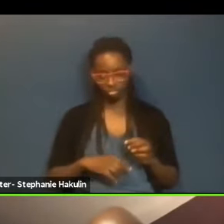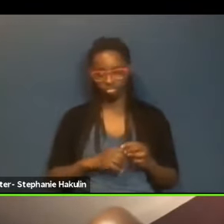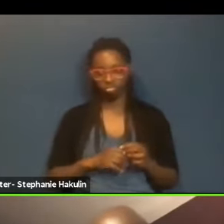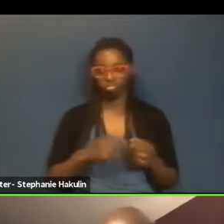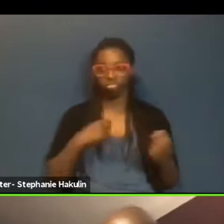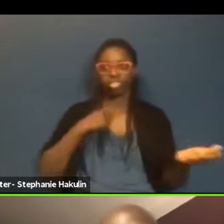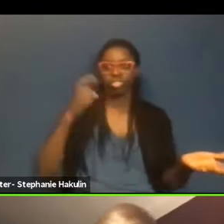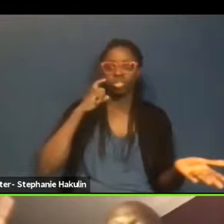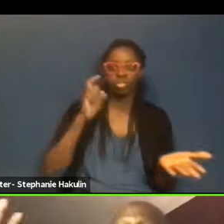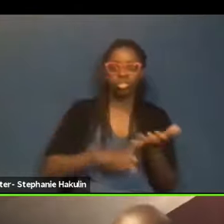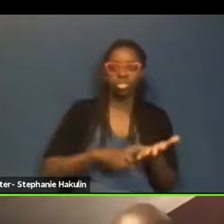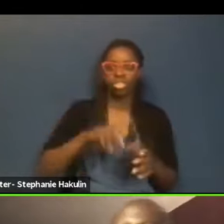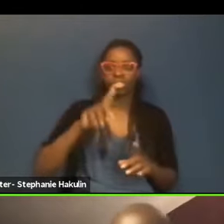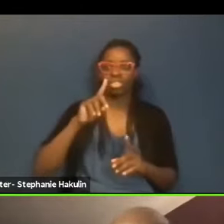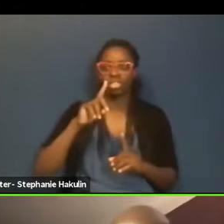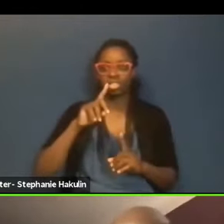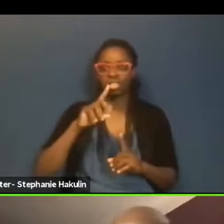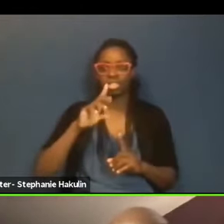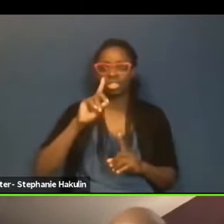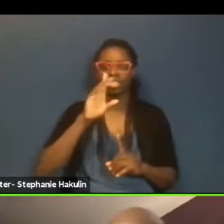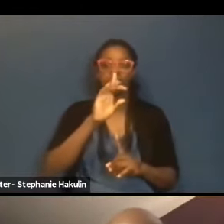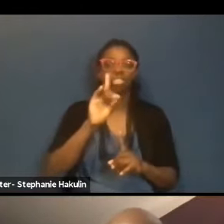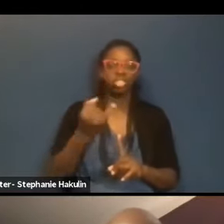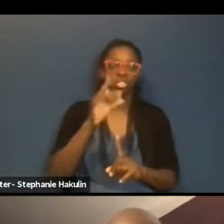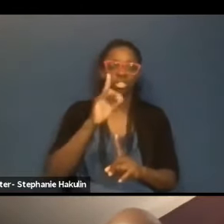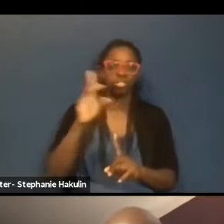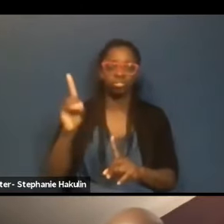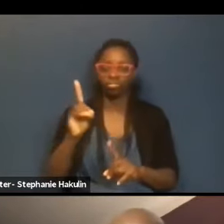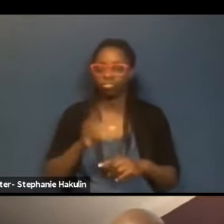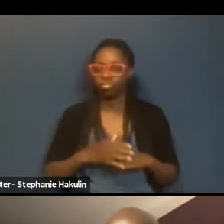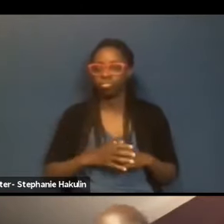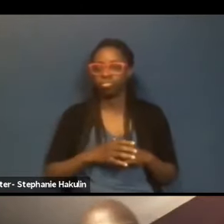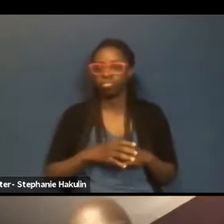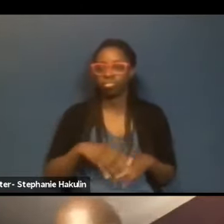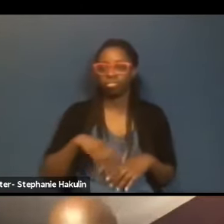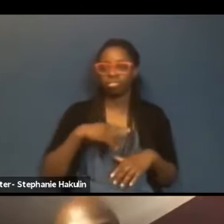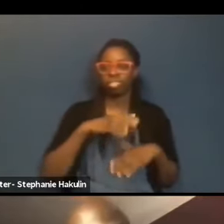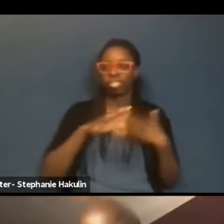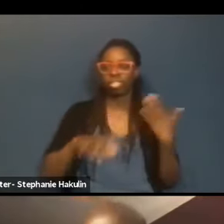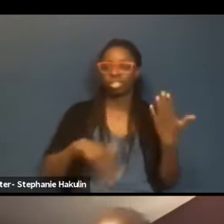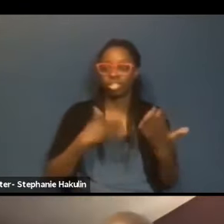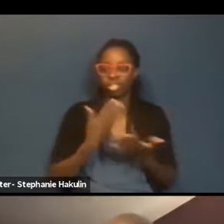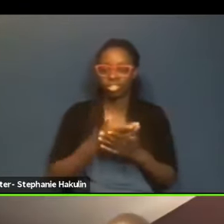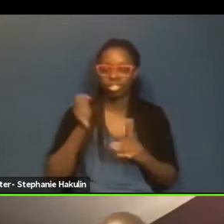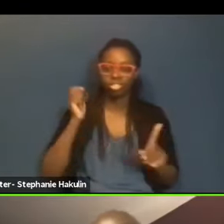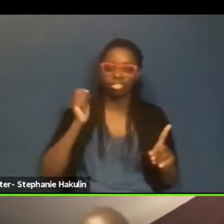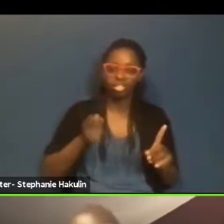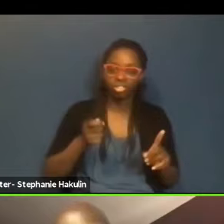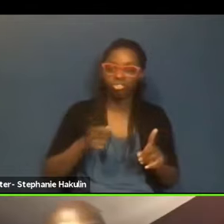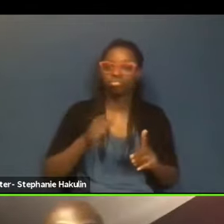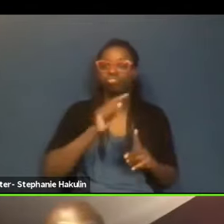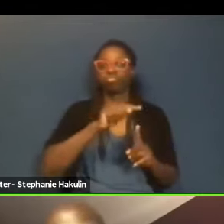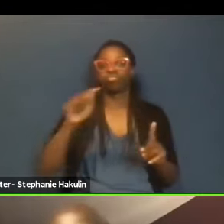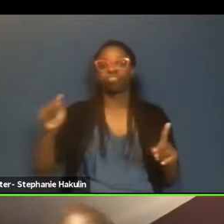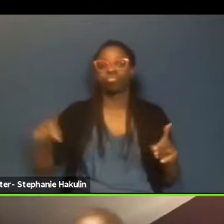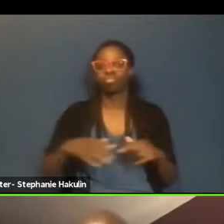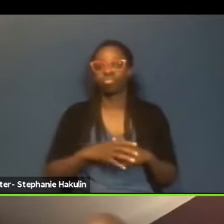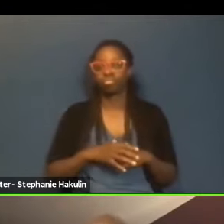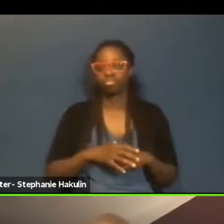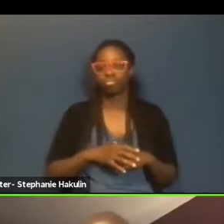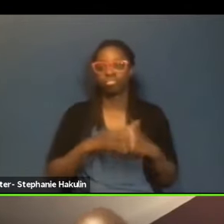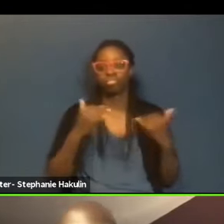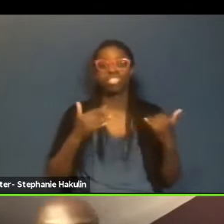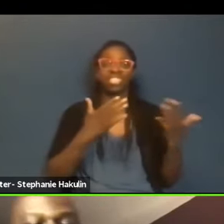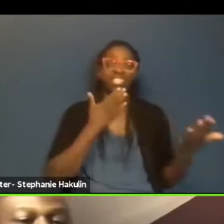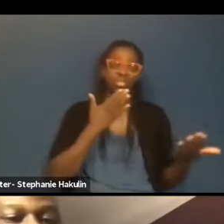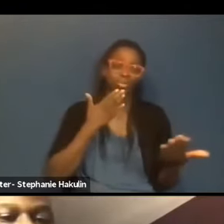saying? Like, I shout out it. To all our judges. Thank you. Wow. Yes, much thank love, you, thank y'all. You, thank you. Much love. Sid, what we got,